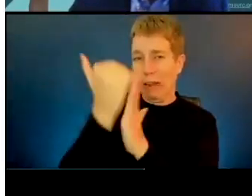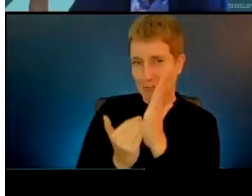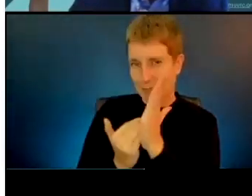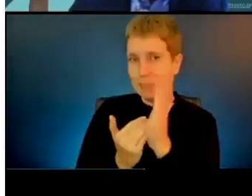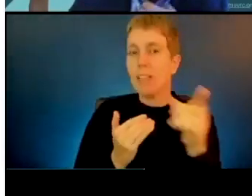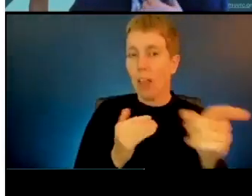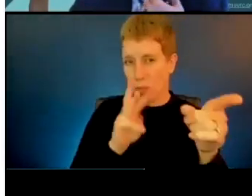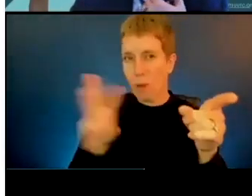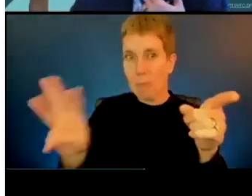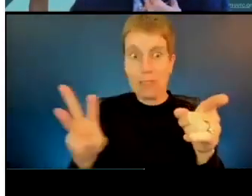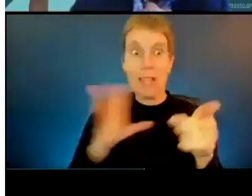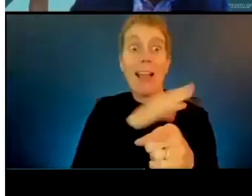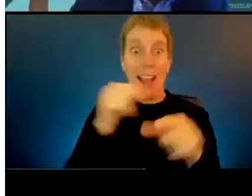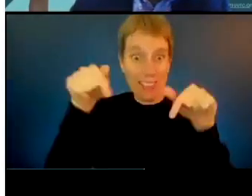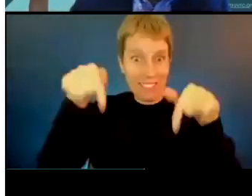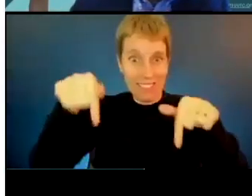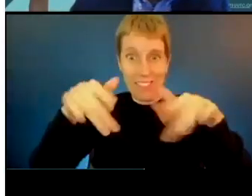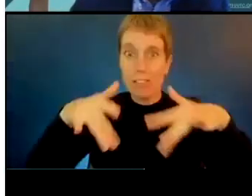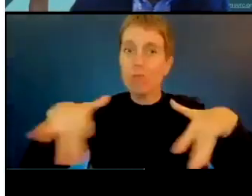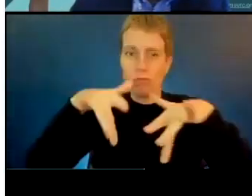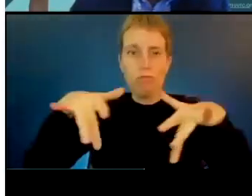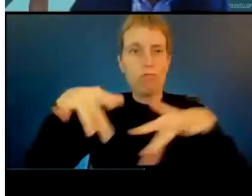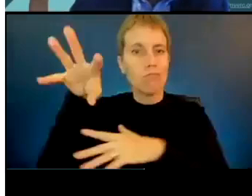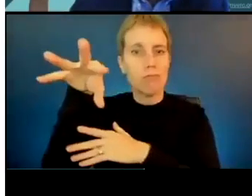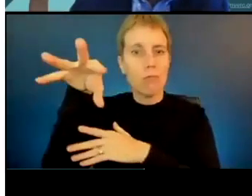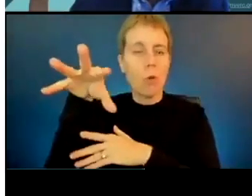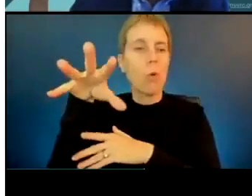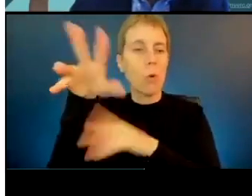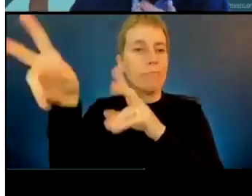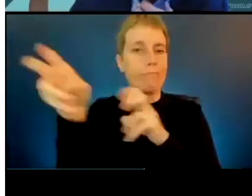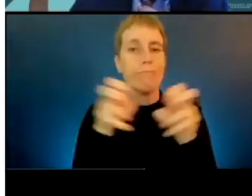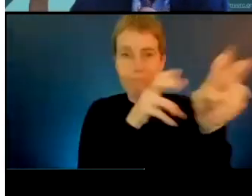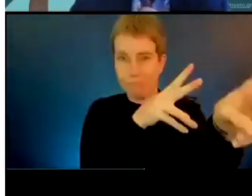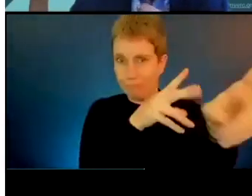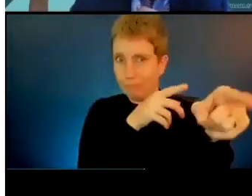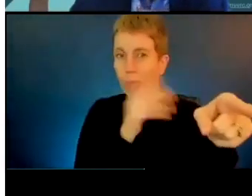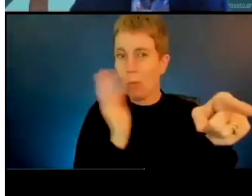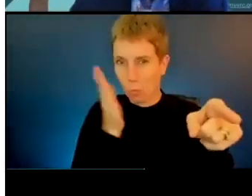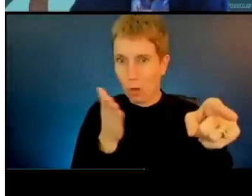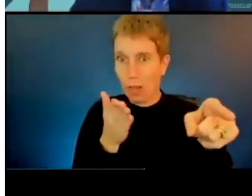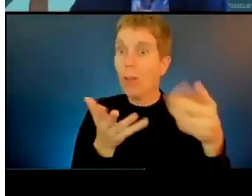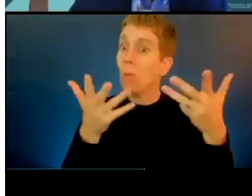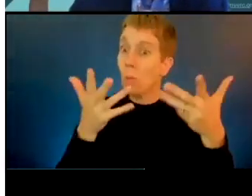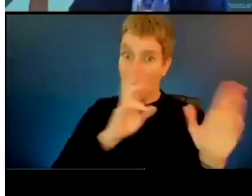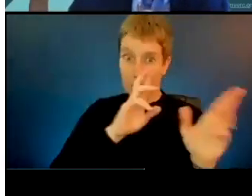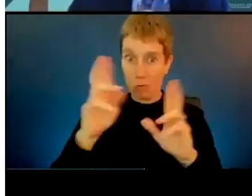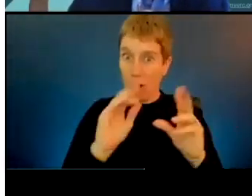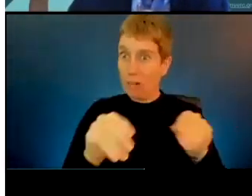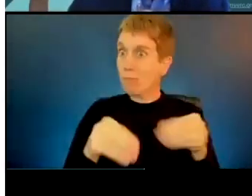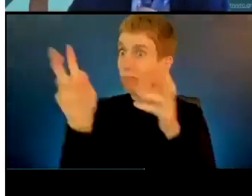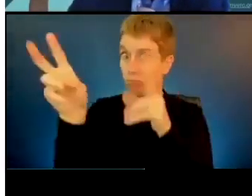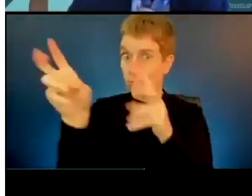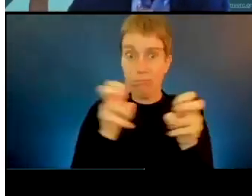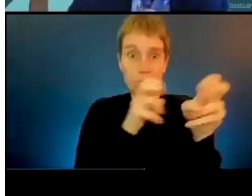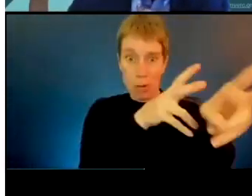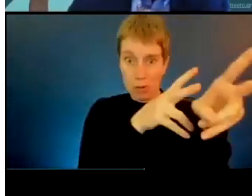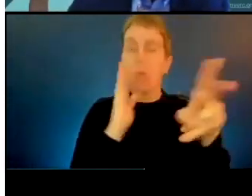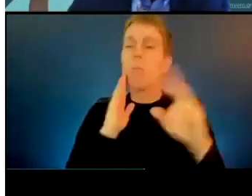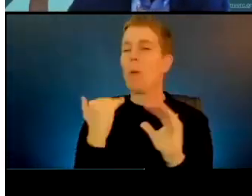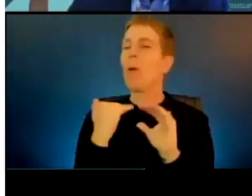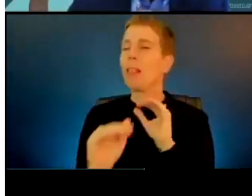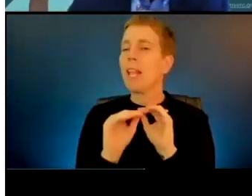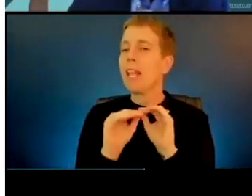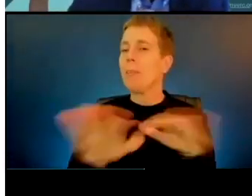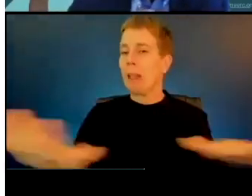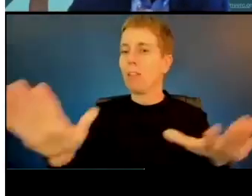recording of this webinar. And we're going to send out an email when those go online. So we are in our 9th National